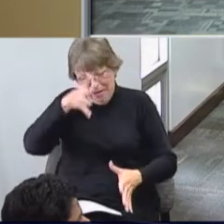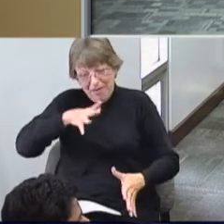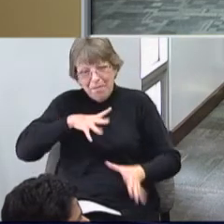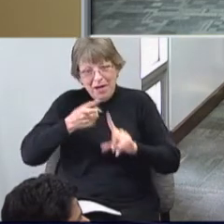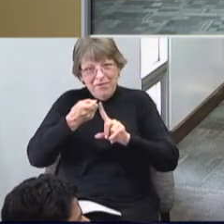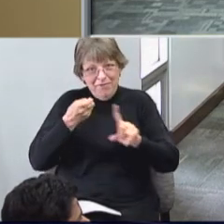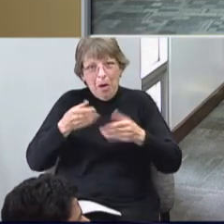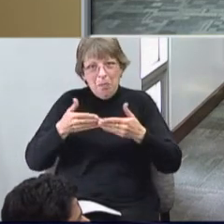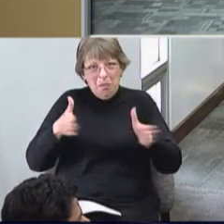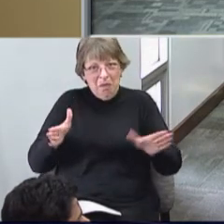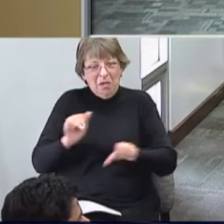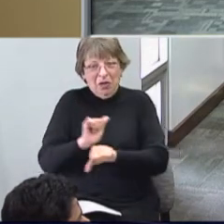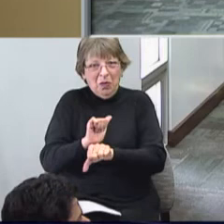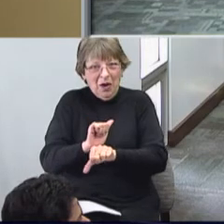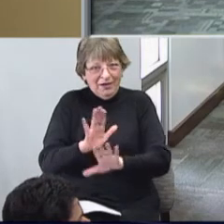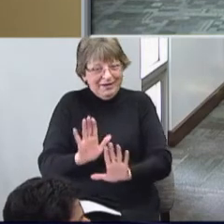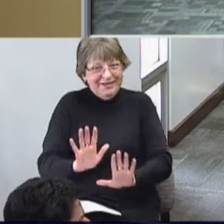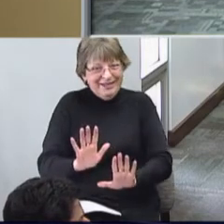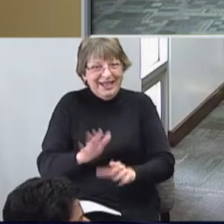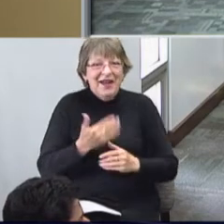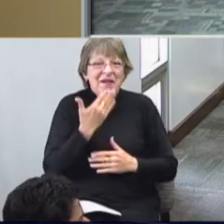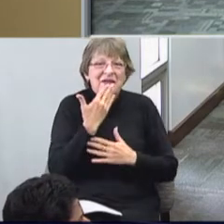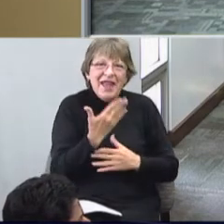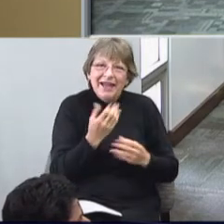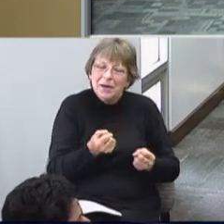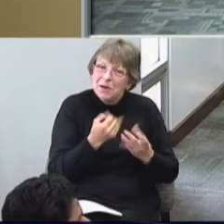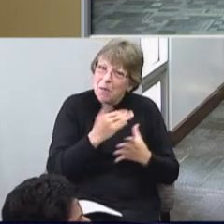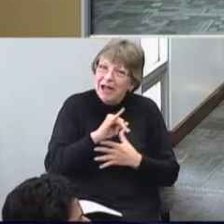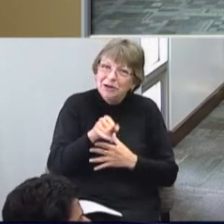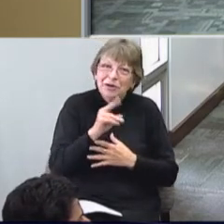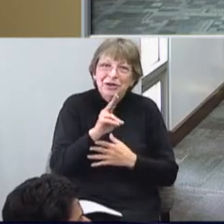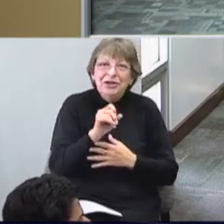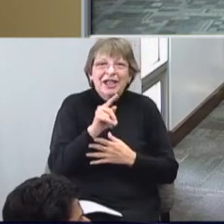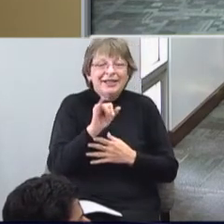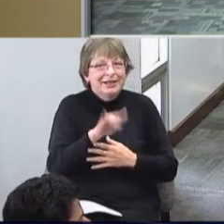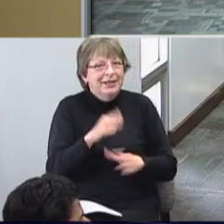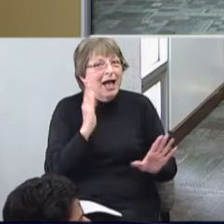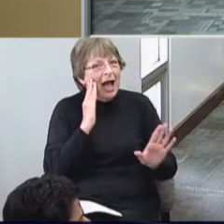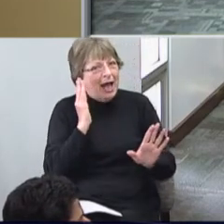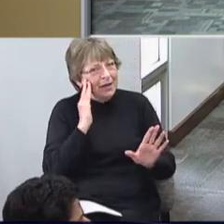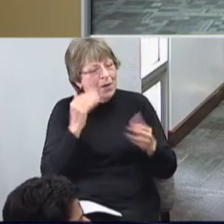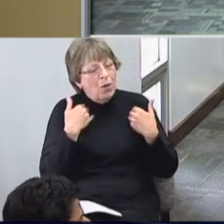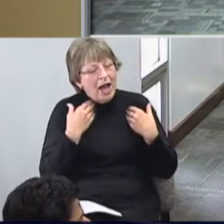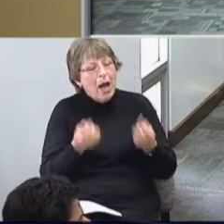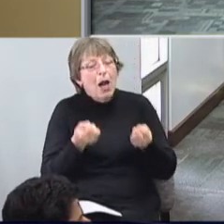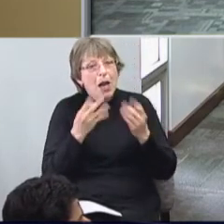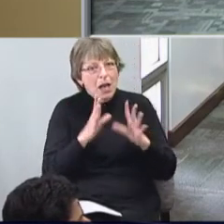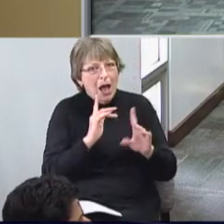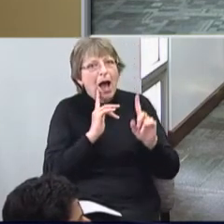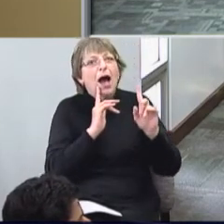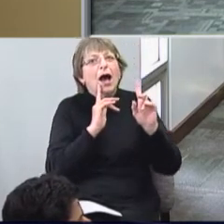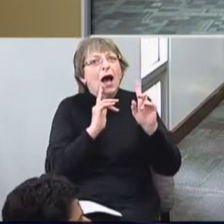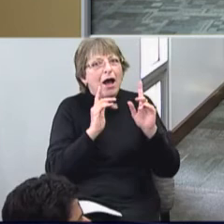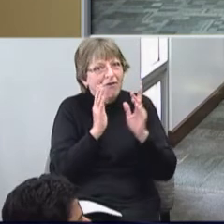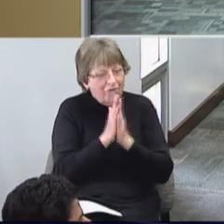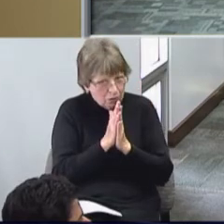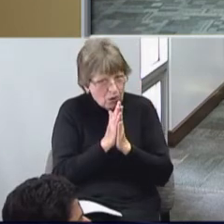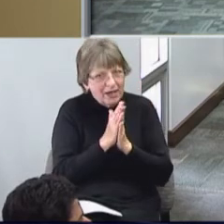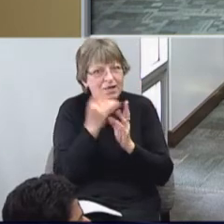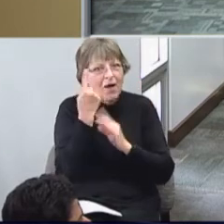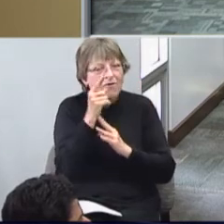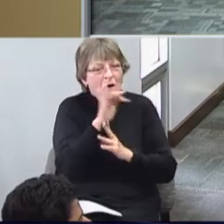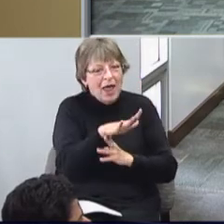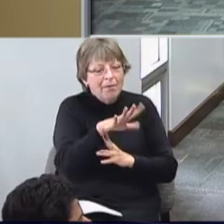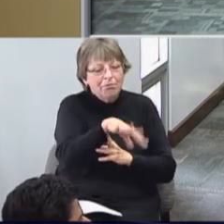So. Thank you so much, Justin. I No know we've problem. had a lot of requests for that electronic waste pickup, so I'm glad we were able to provide that.